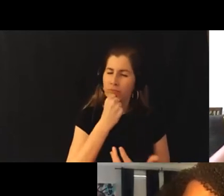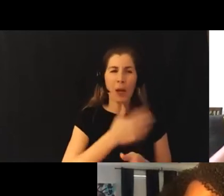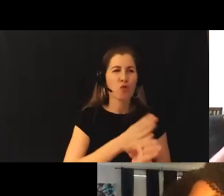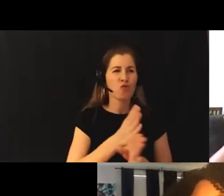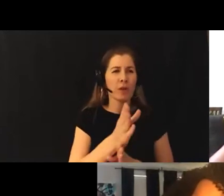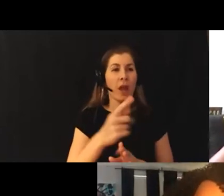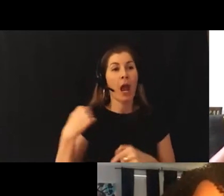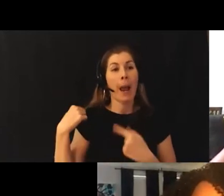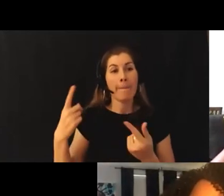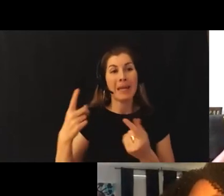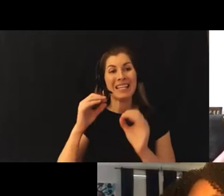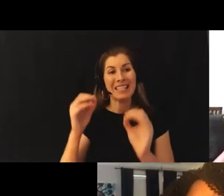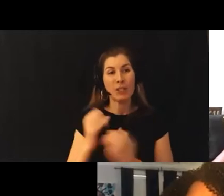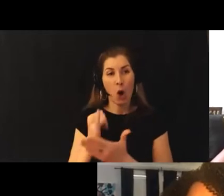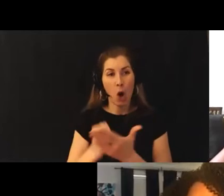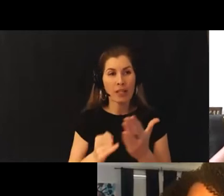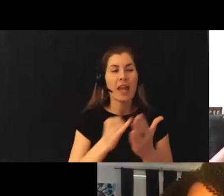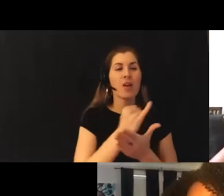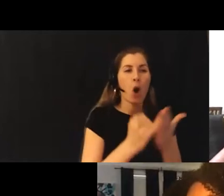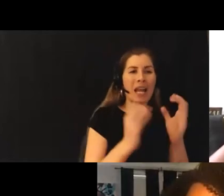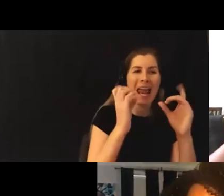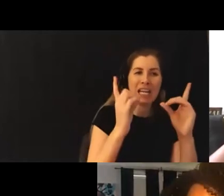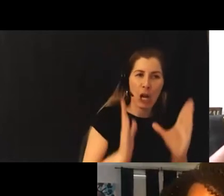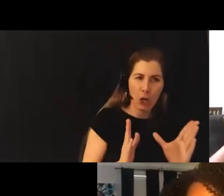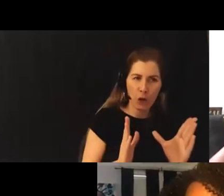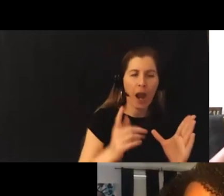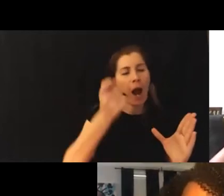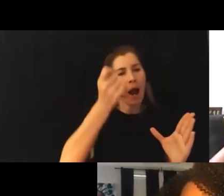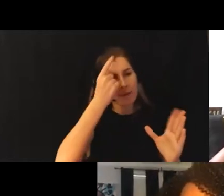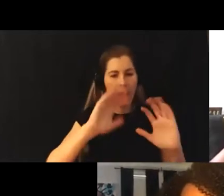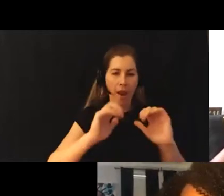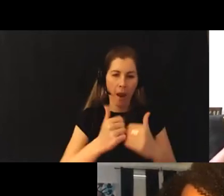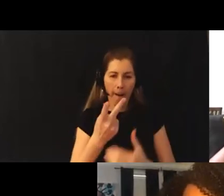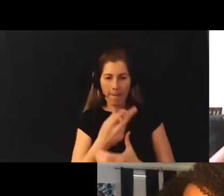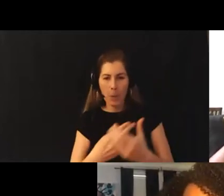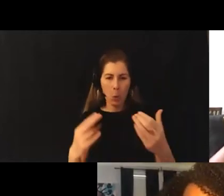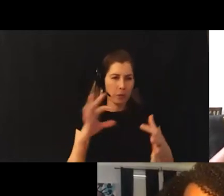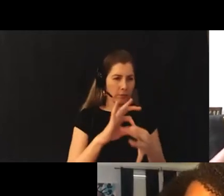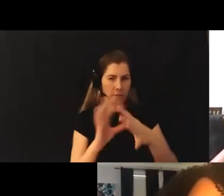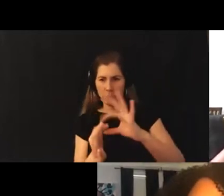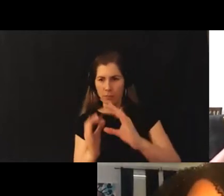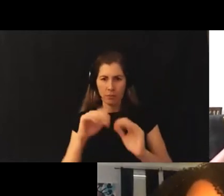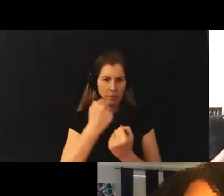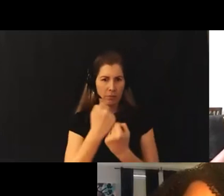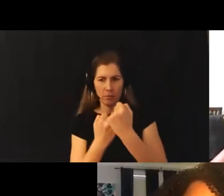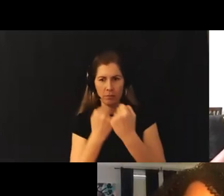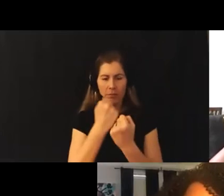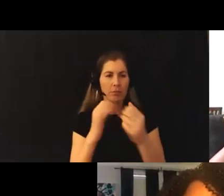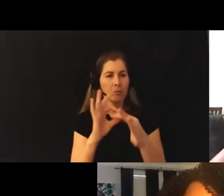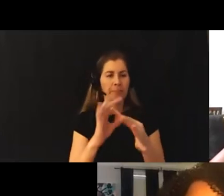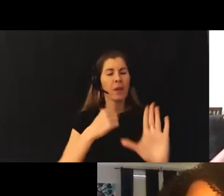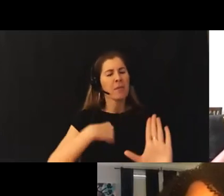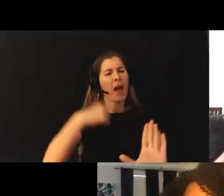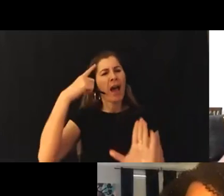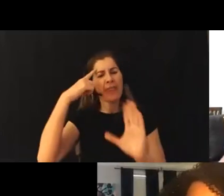a teaching artist and an arts educator. I really understand how they intersect and how they're vital to each other. So for me, when I think about teaching artists,